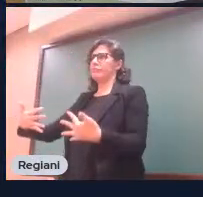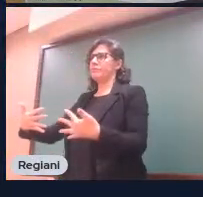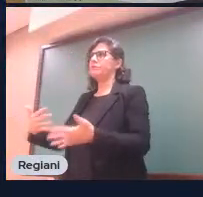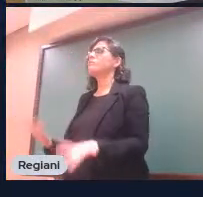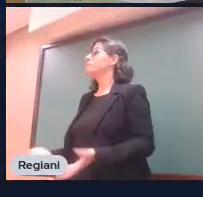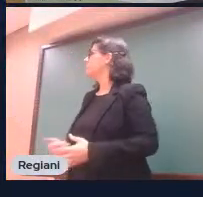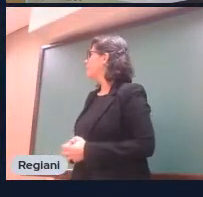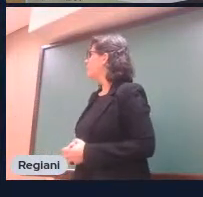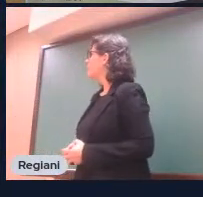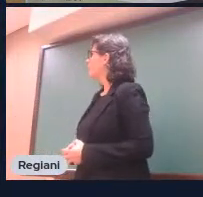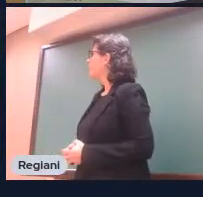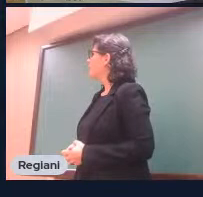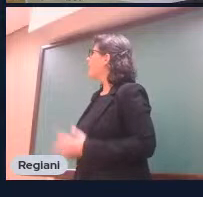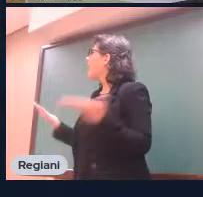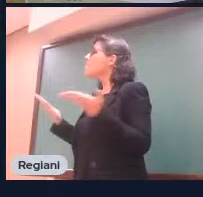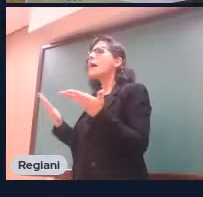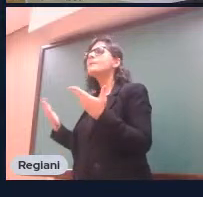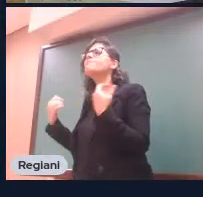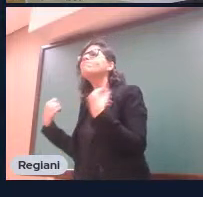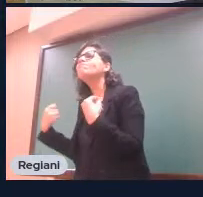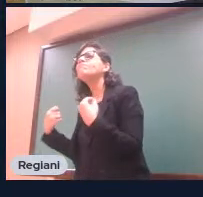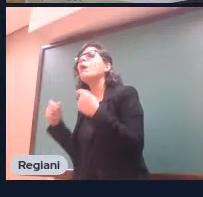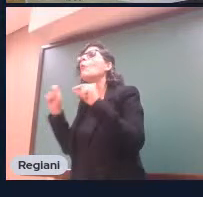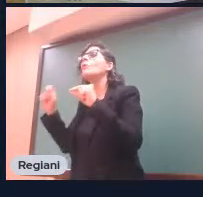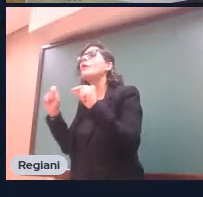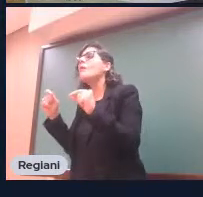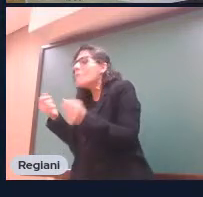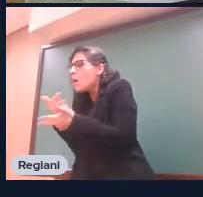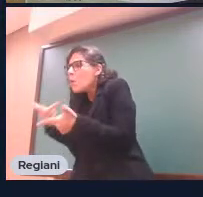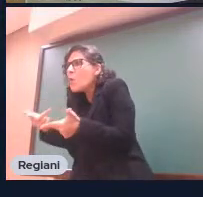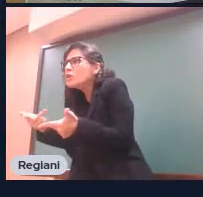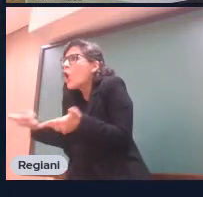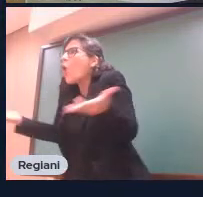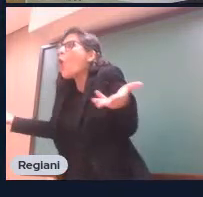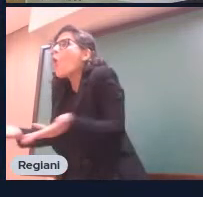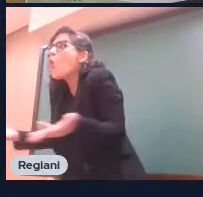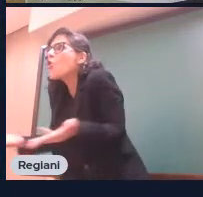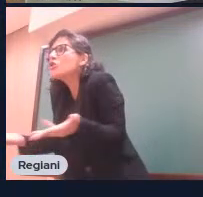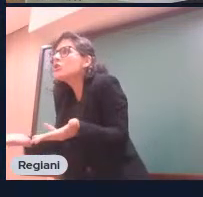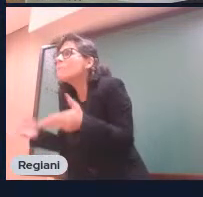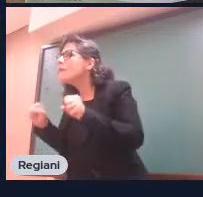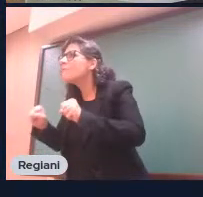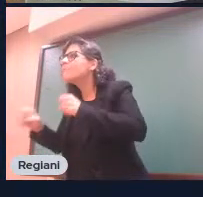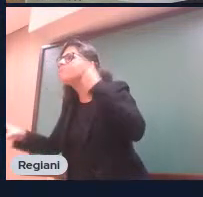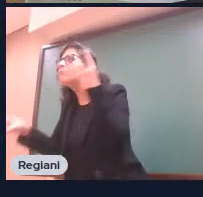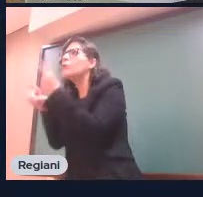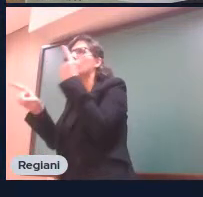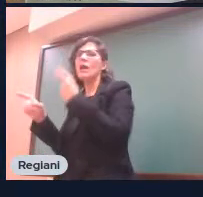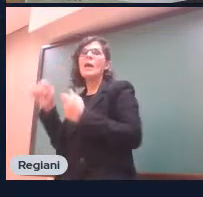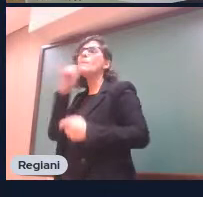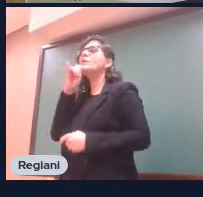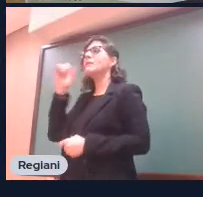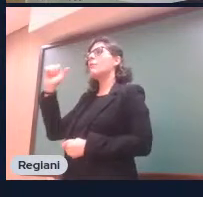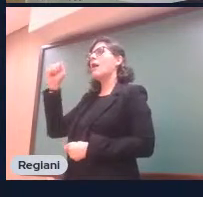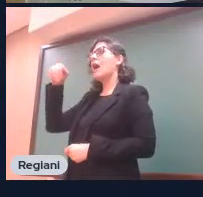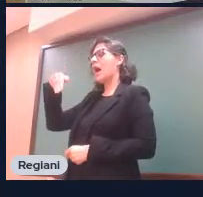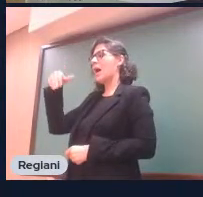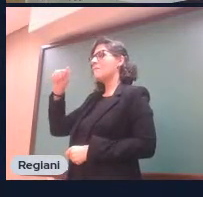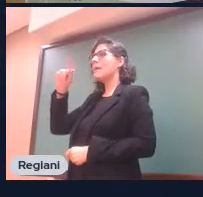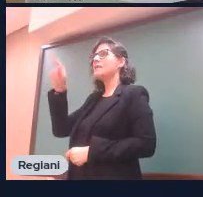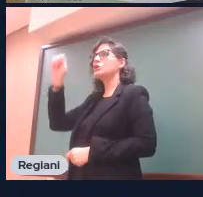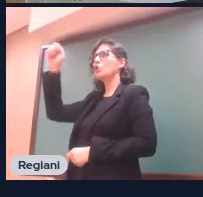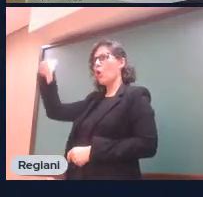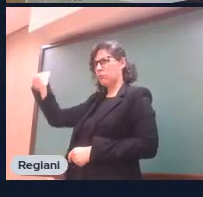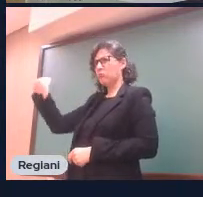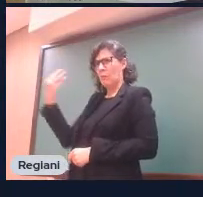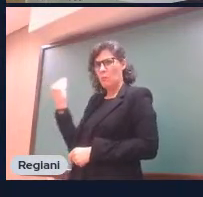Amazon. I needed something for today. But all I found was this. I even wondered,